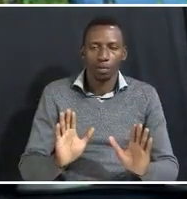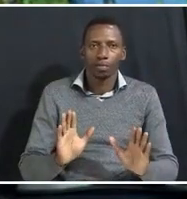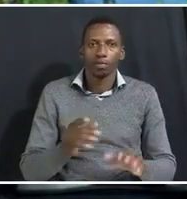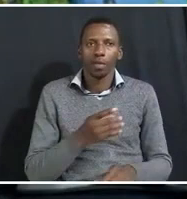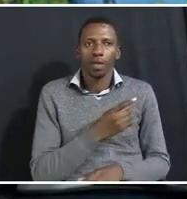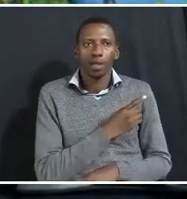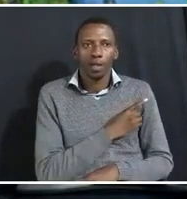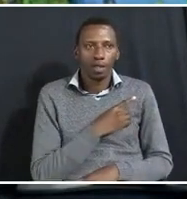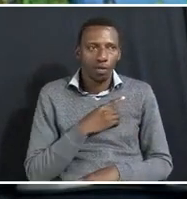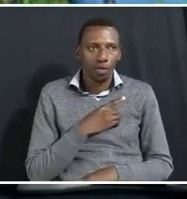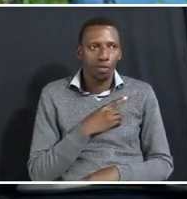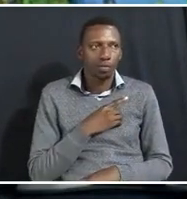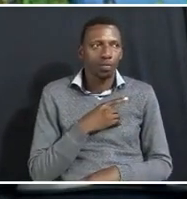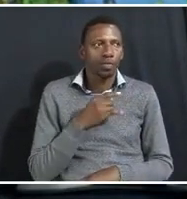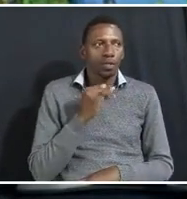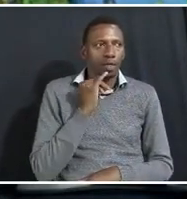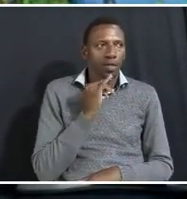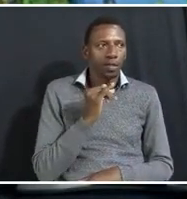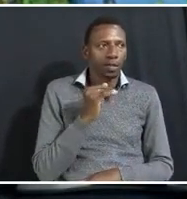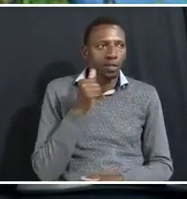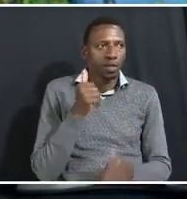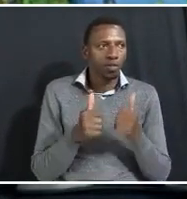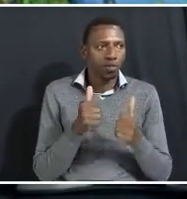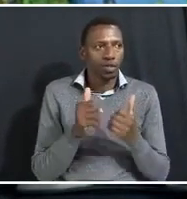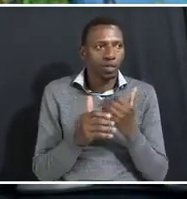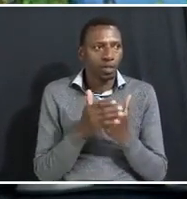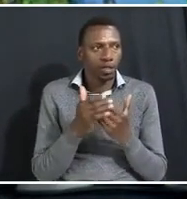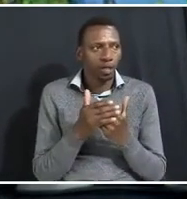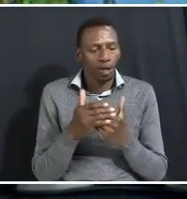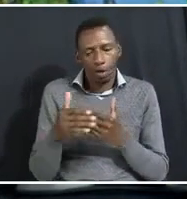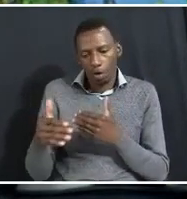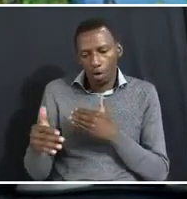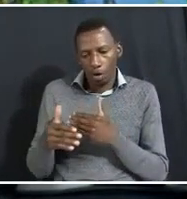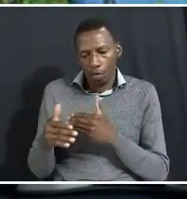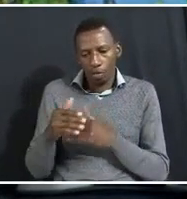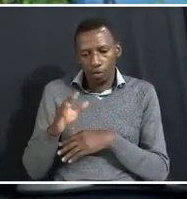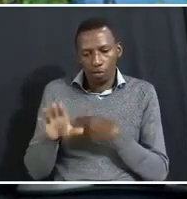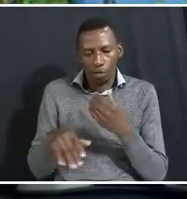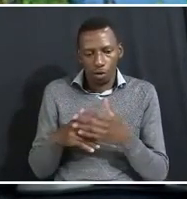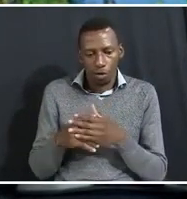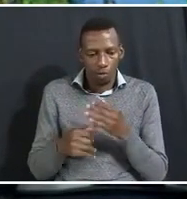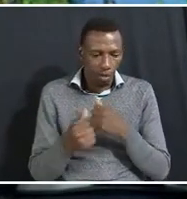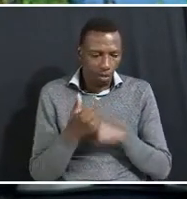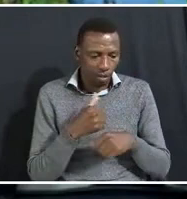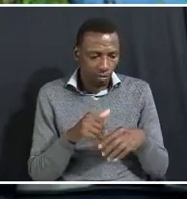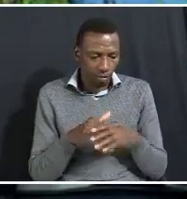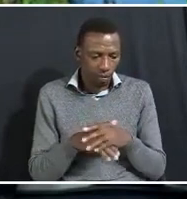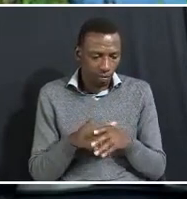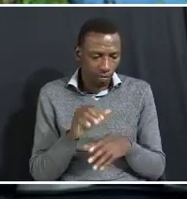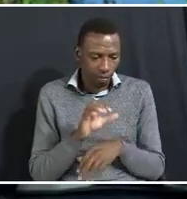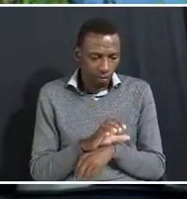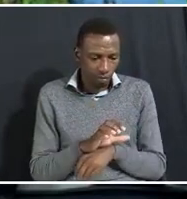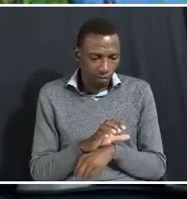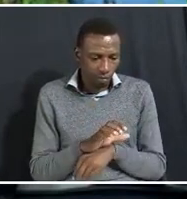is the one that takes care of almost all the activities within the church. And as I said before,